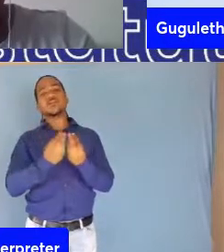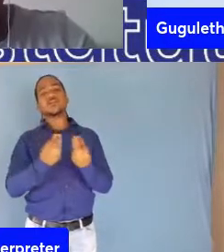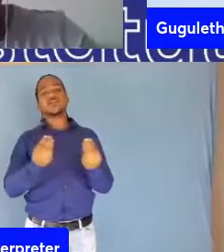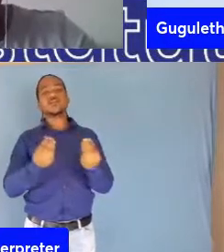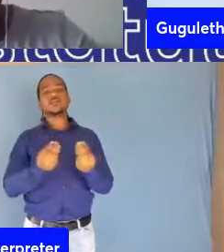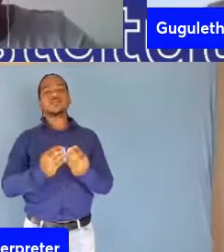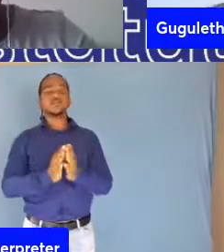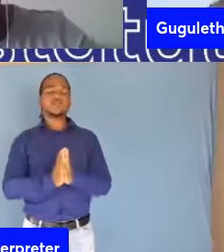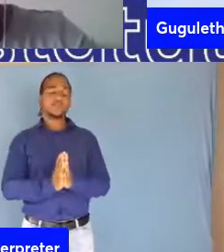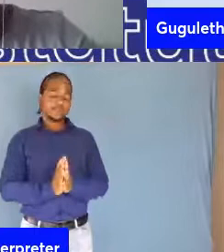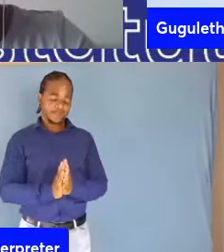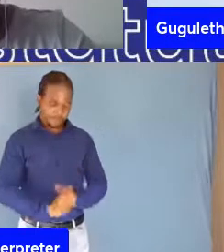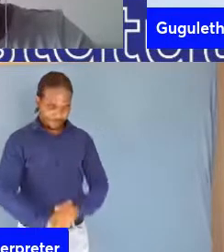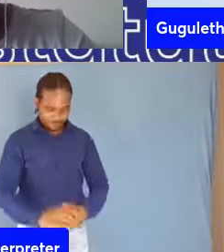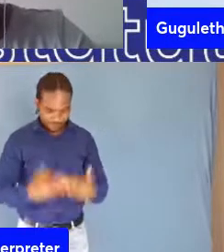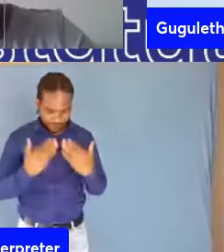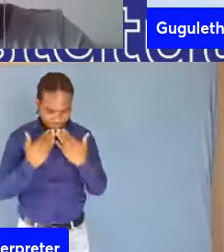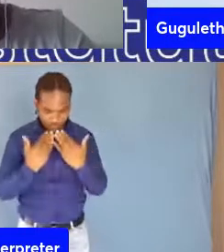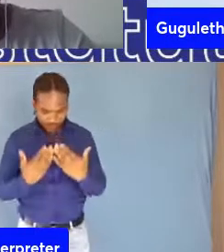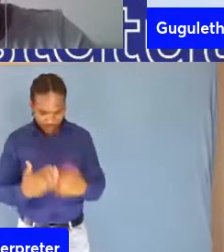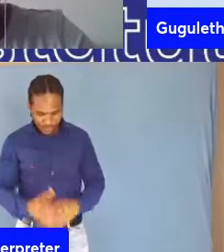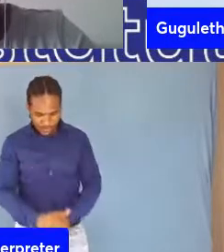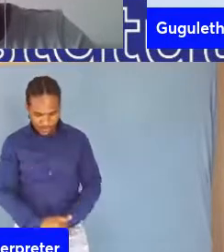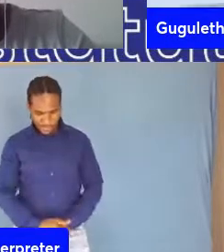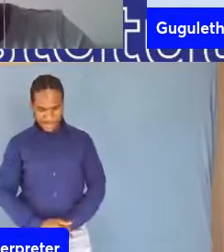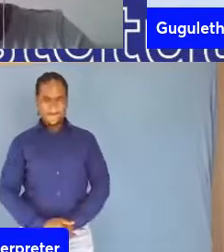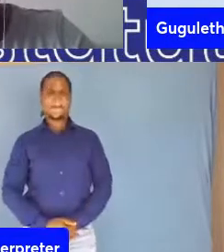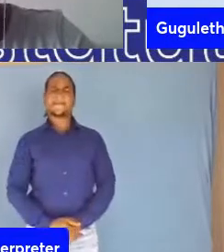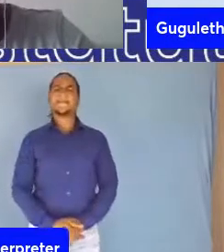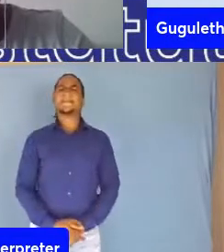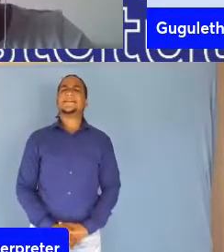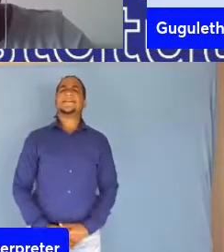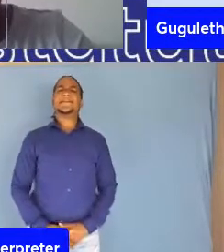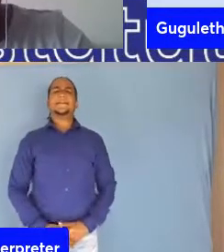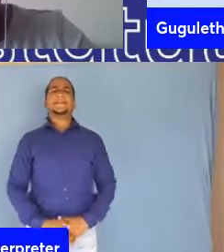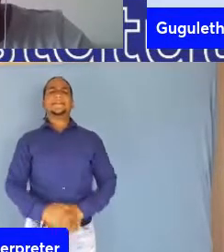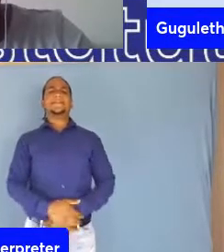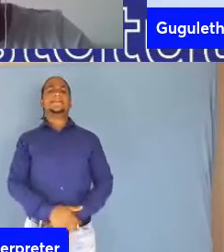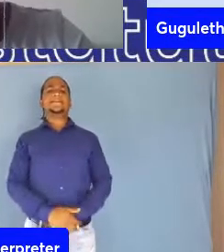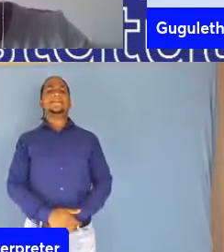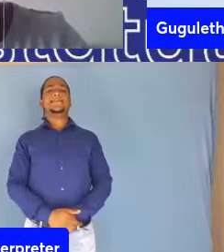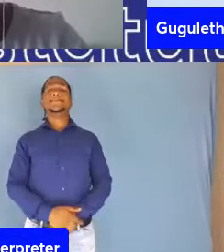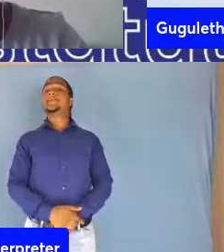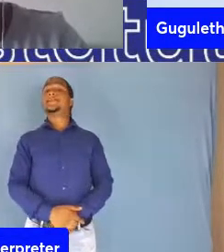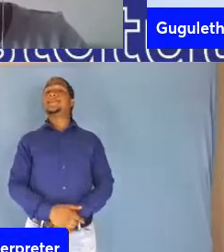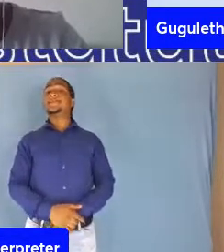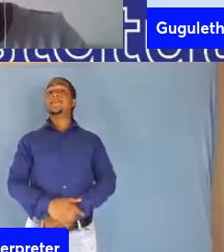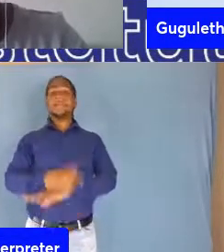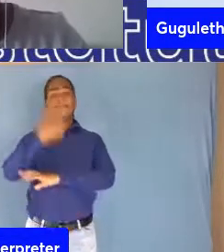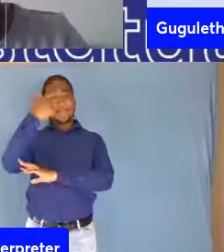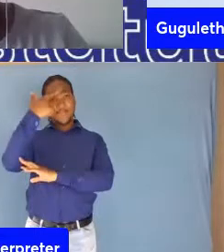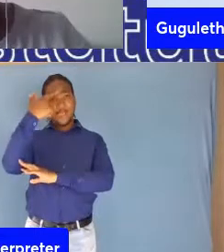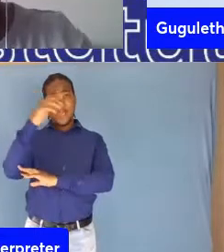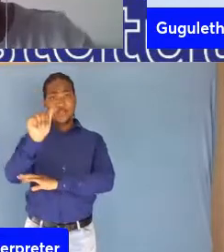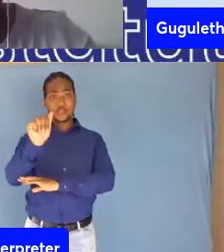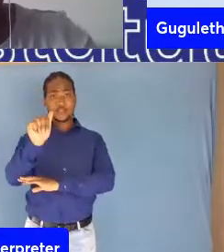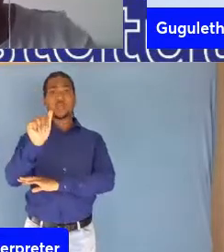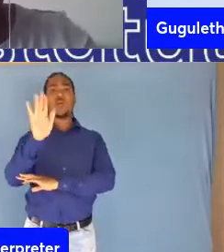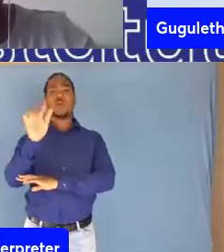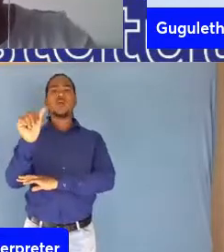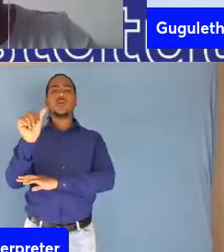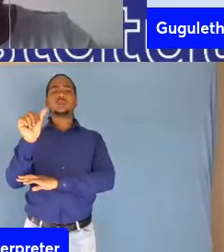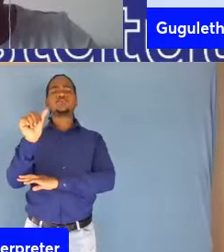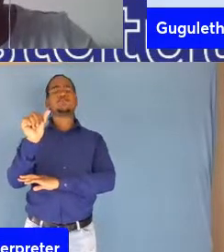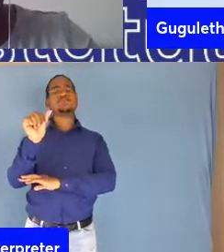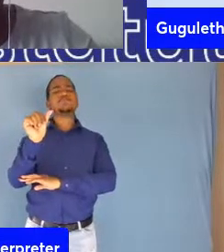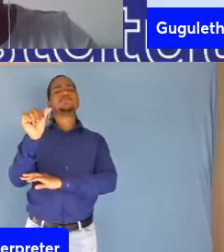Sure, thank you. So, Andis, I'll bring you, Andis, I'll bring you on this one. It's because we